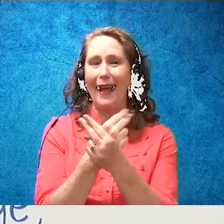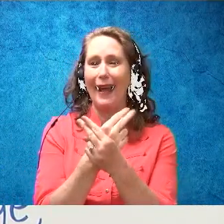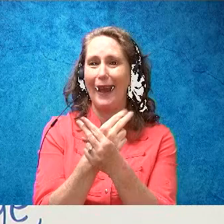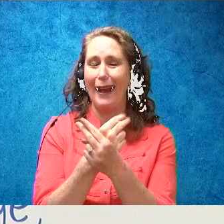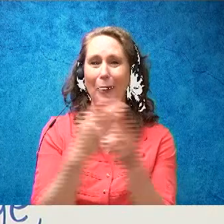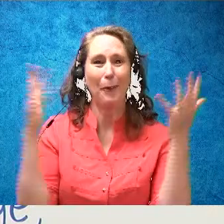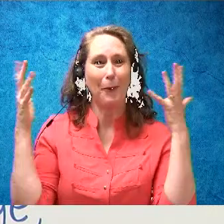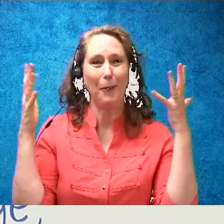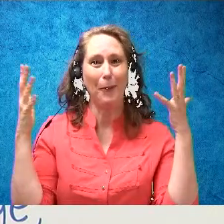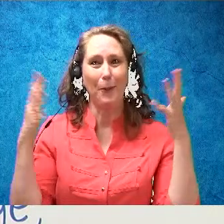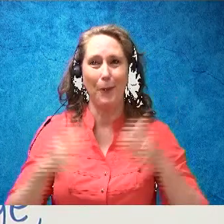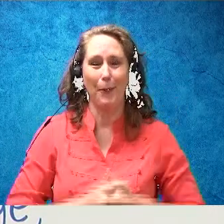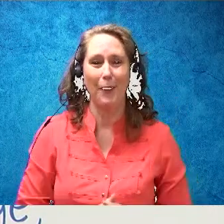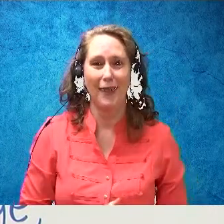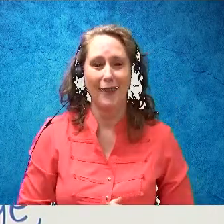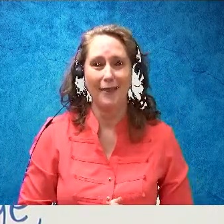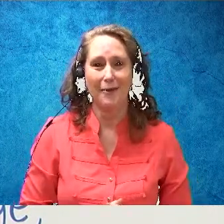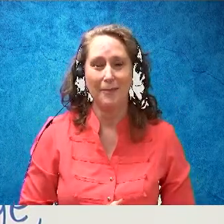Woohoo!